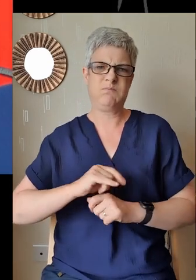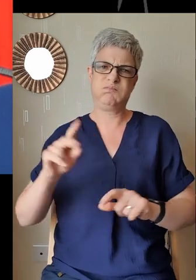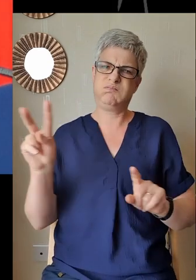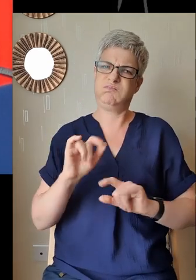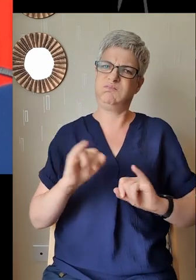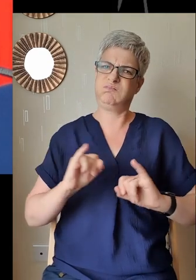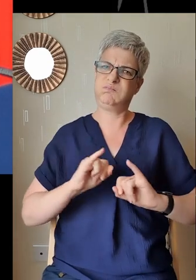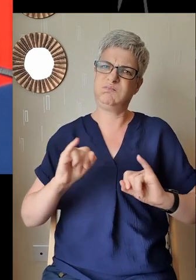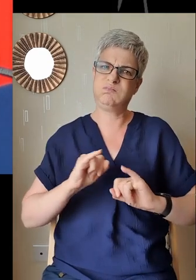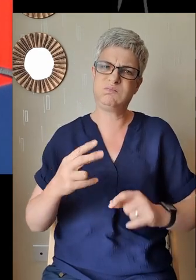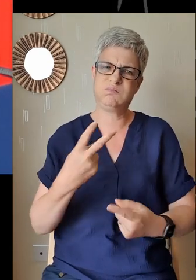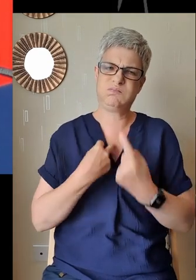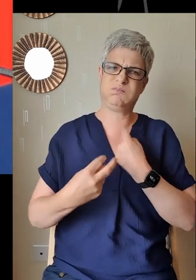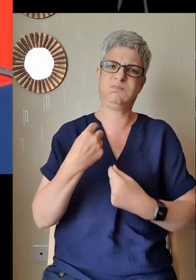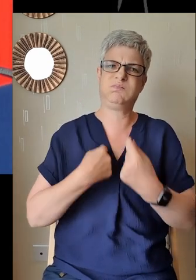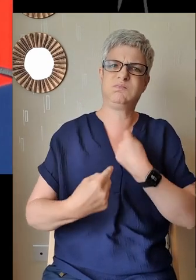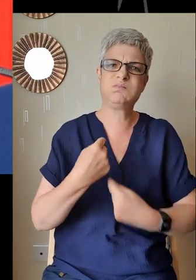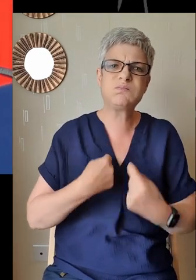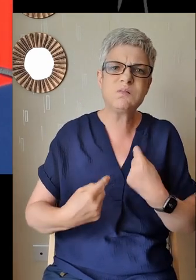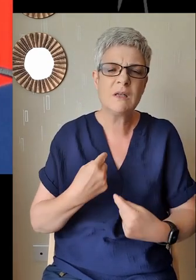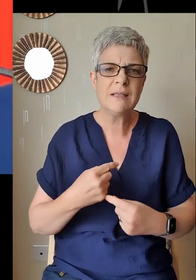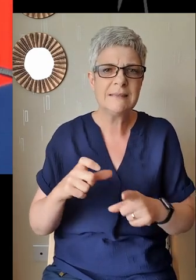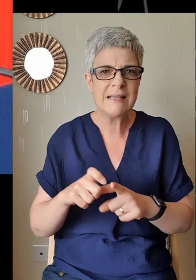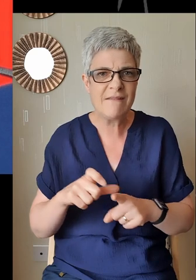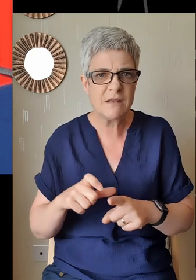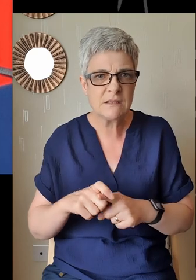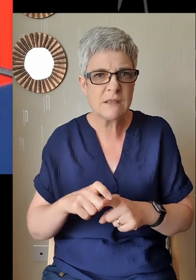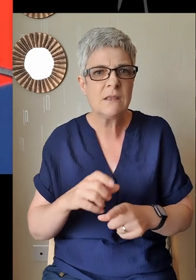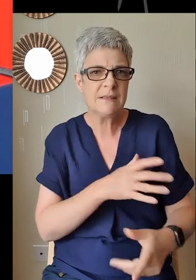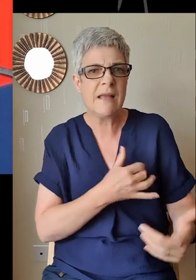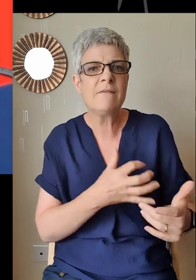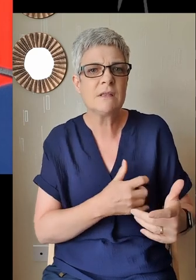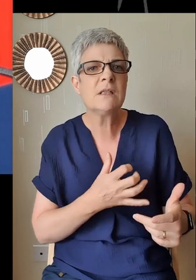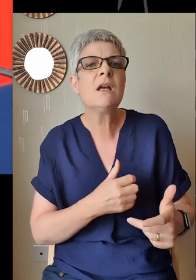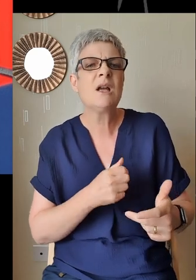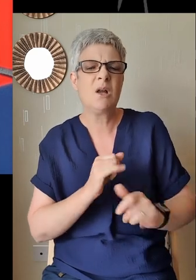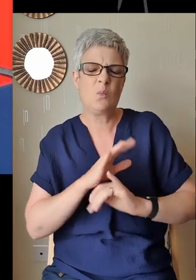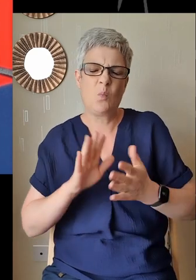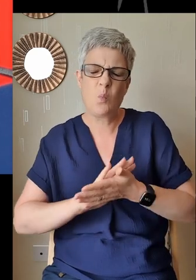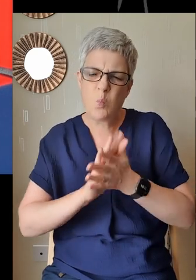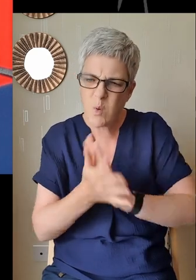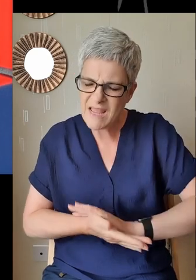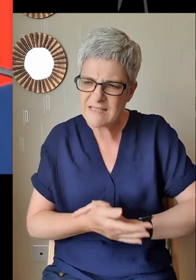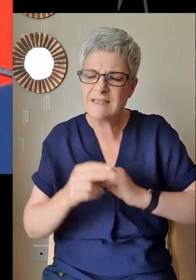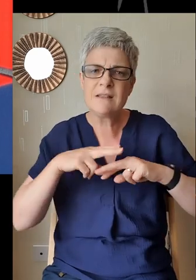David and ruins family relationships and generations ahead.